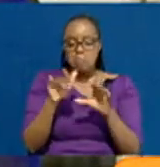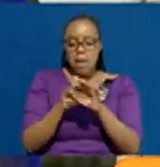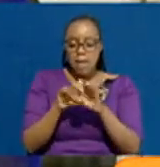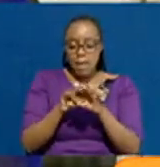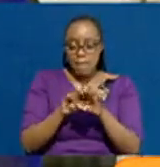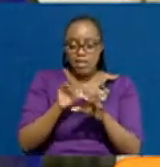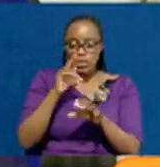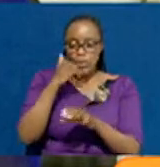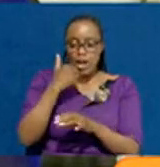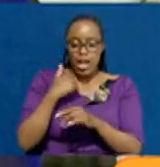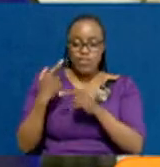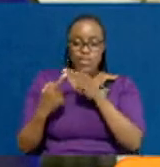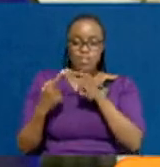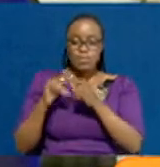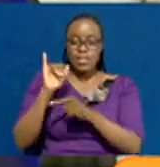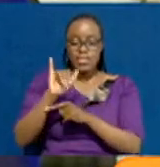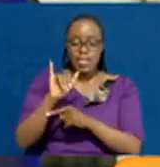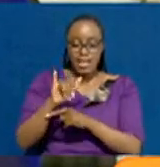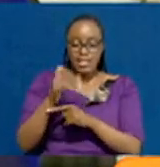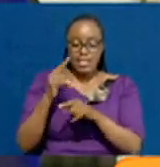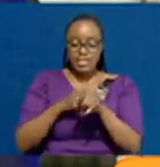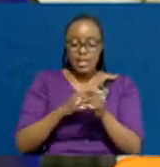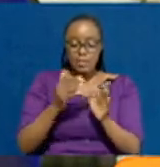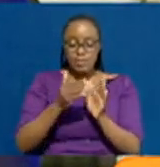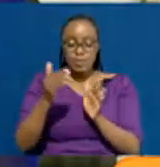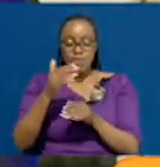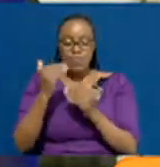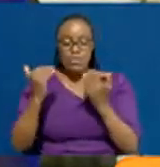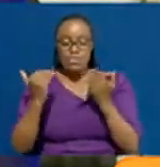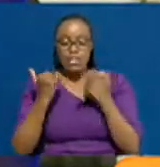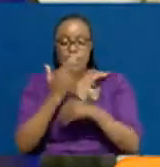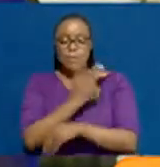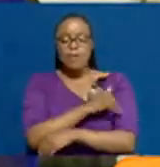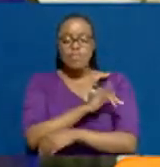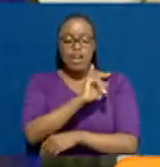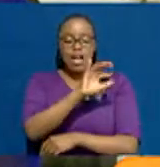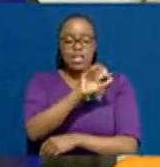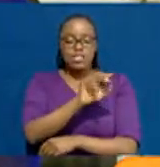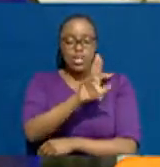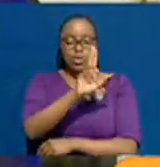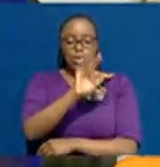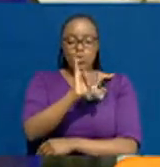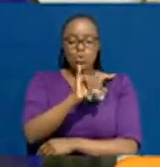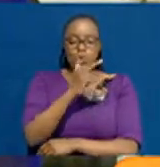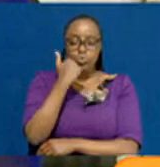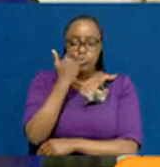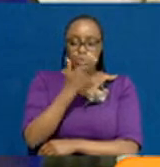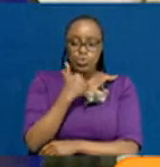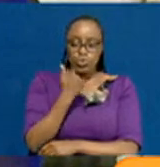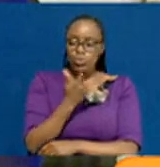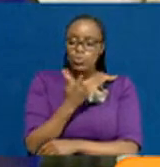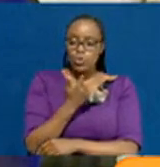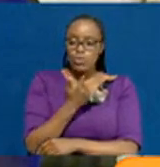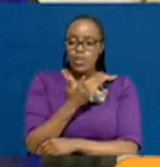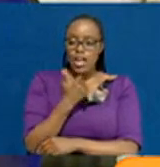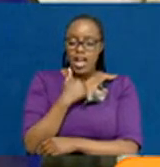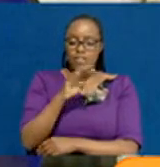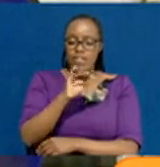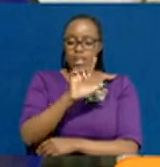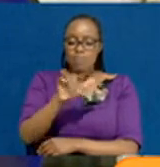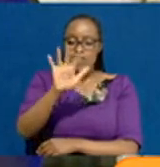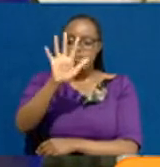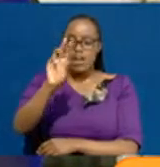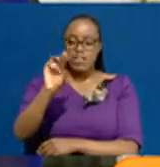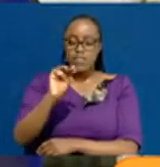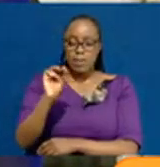this horrible period of hospitalization, ICU, those who are getting bills of 5